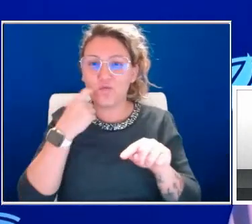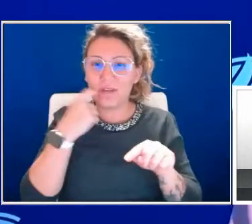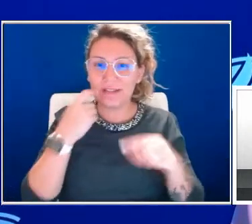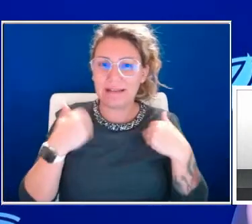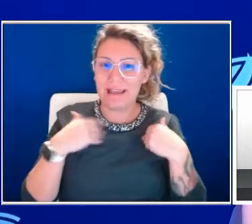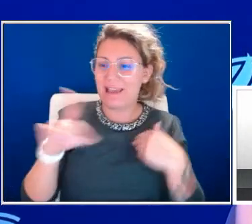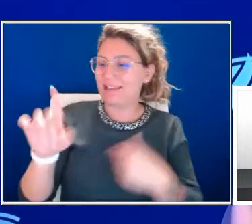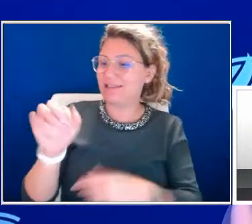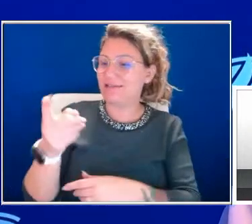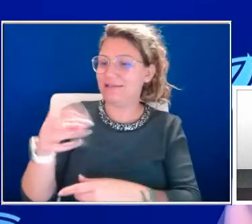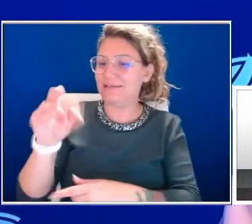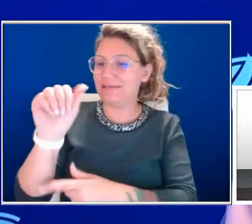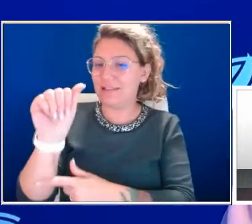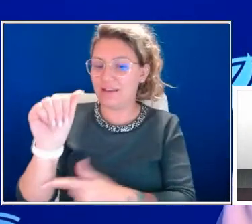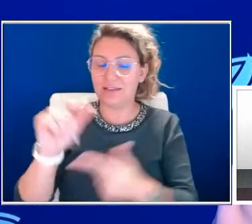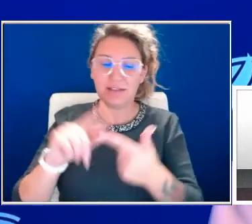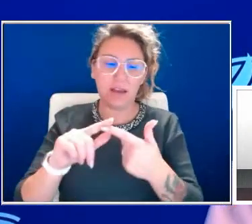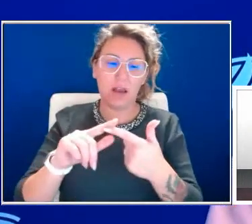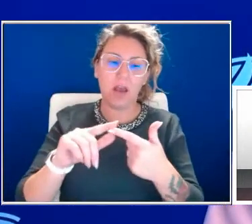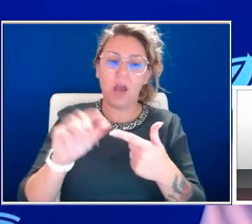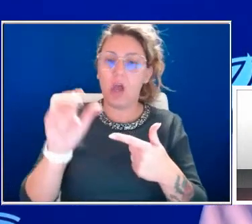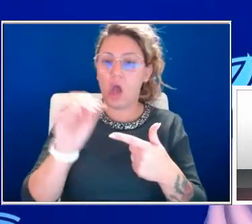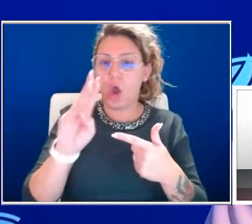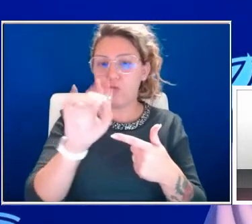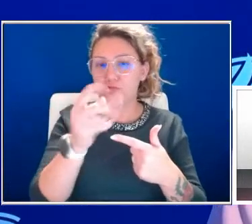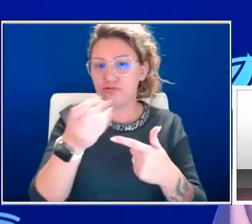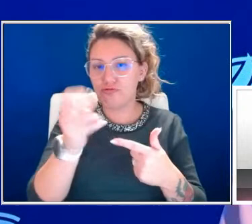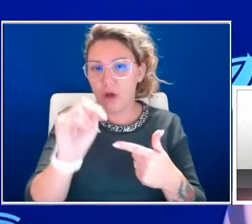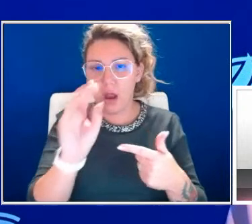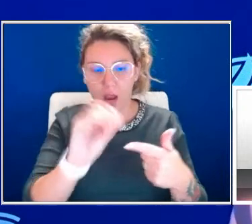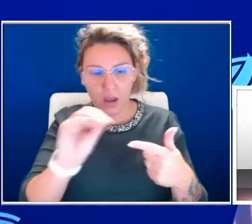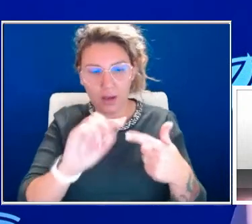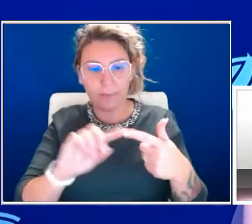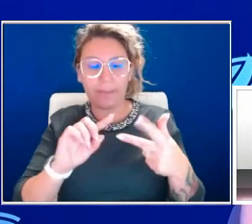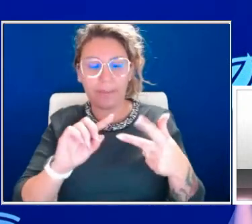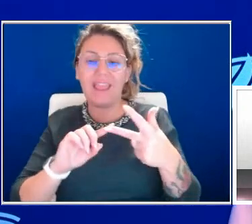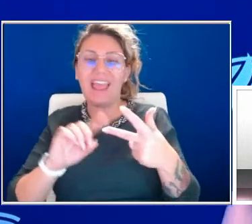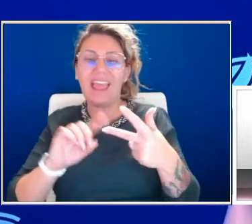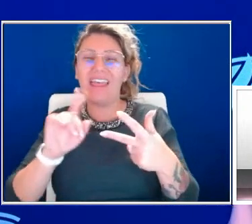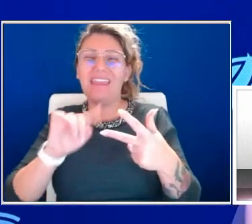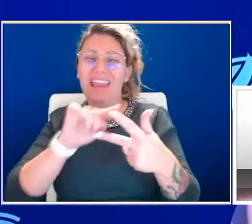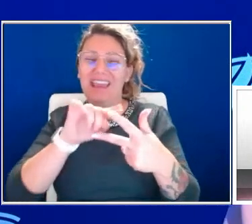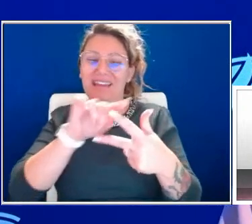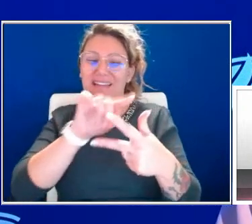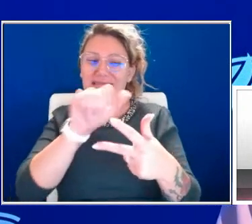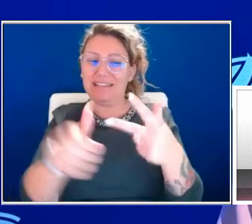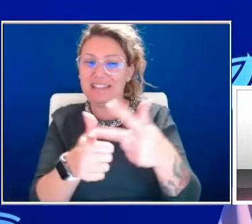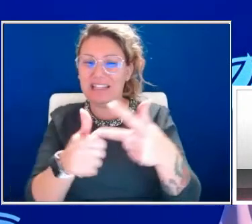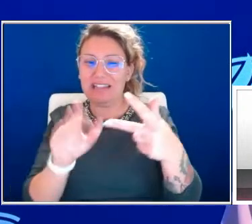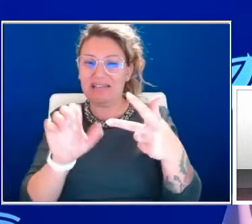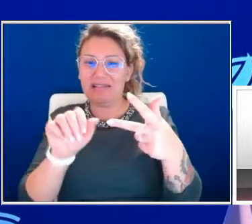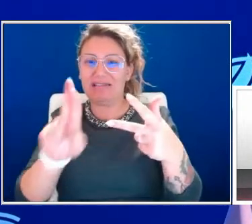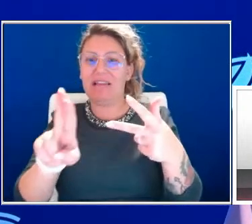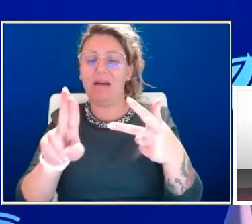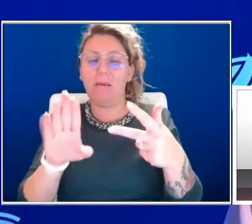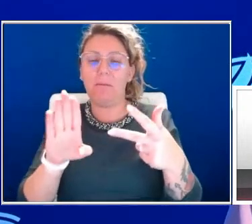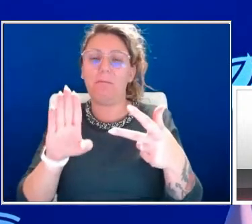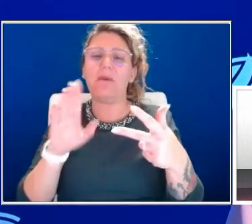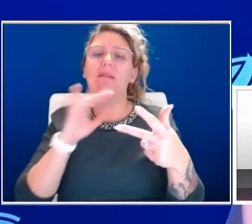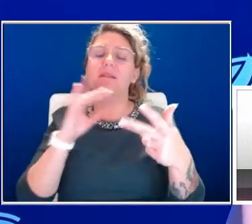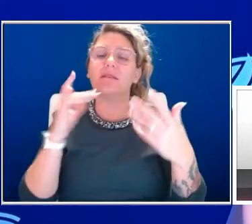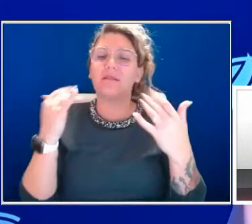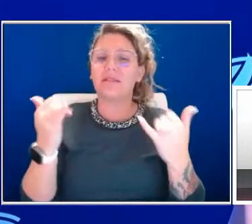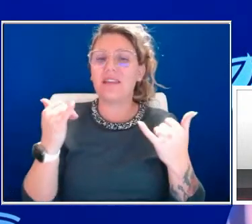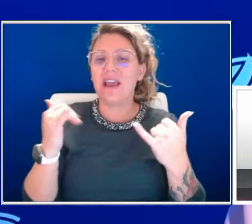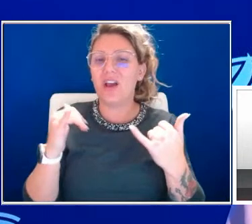Omicron, and then from those we had the Omicron sublineages as well, and now we are getting this what's being termed the variant soup. It's